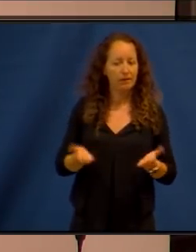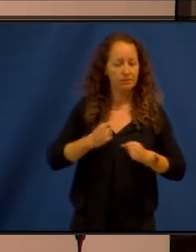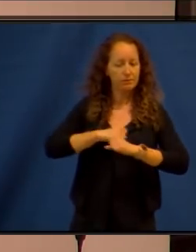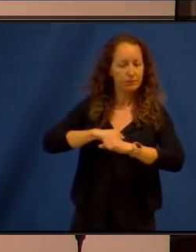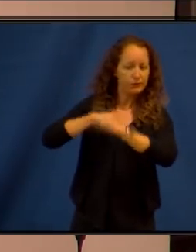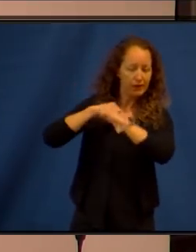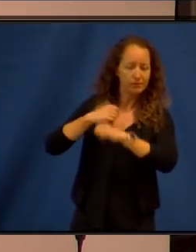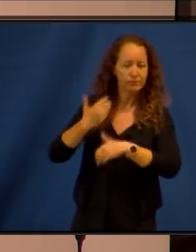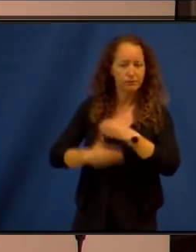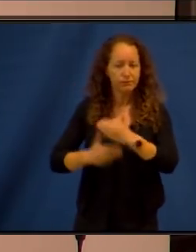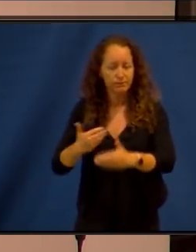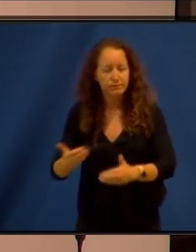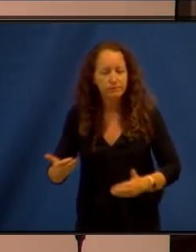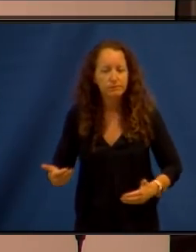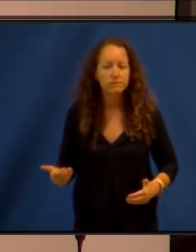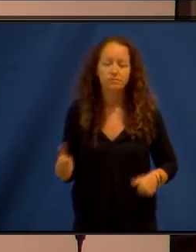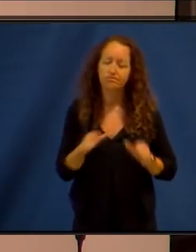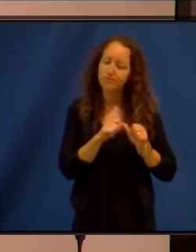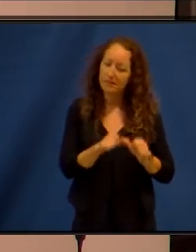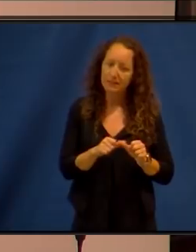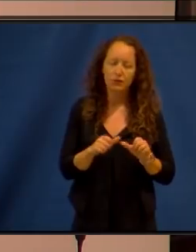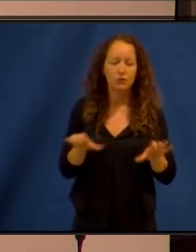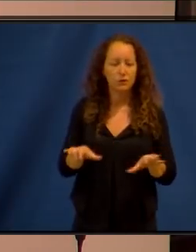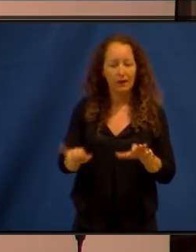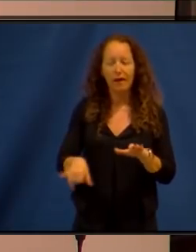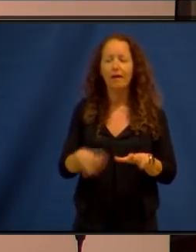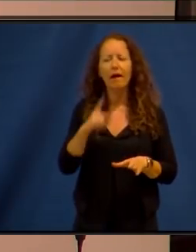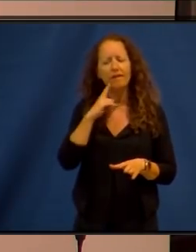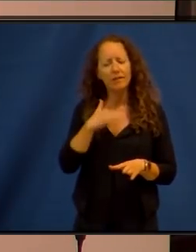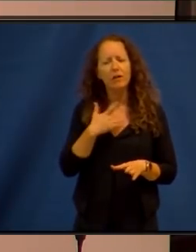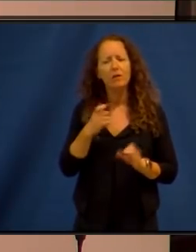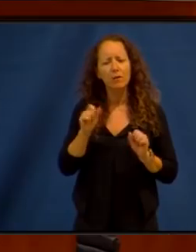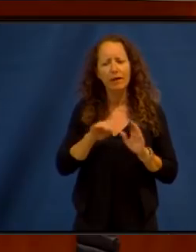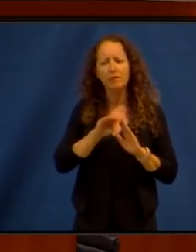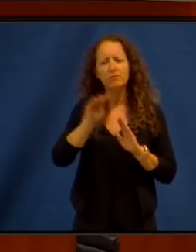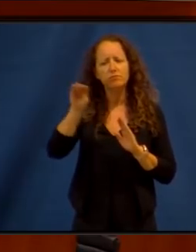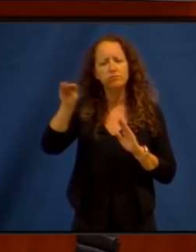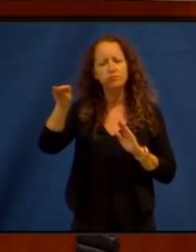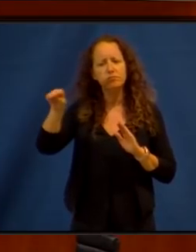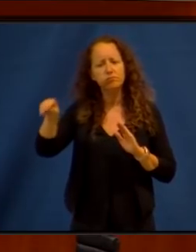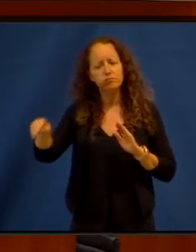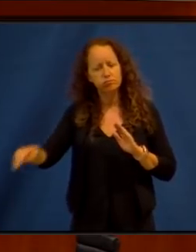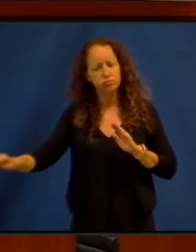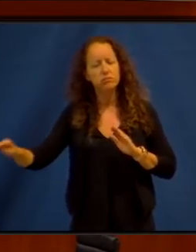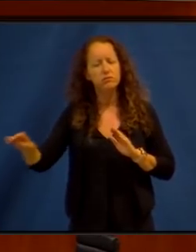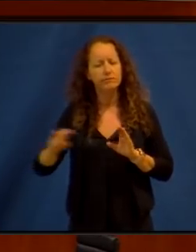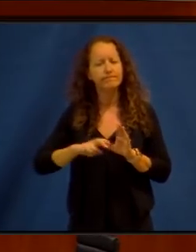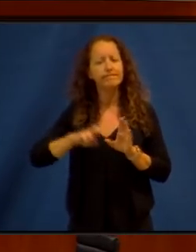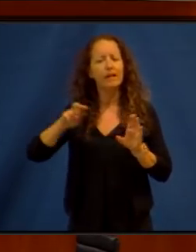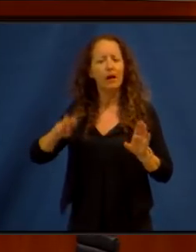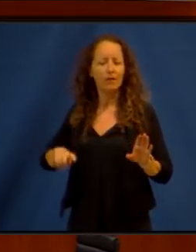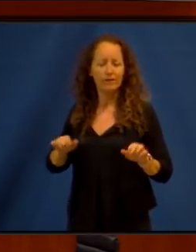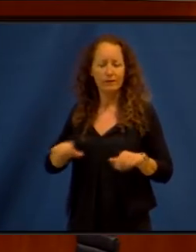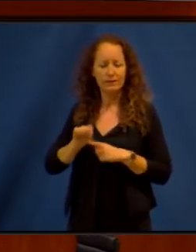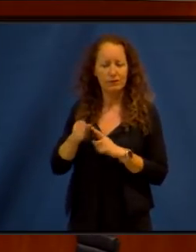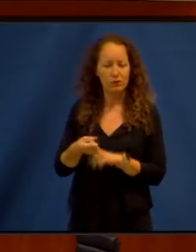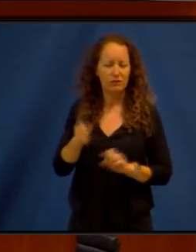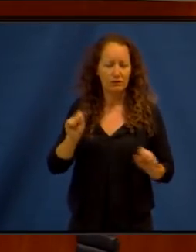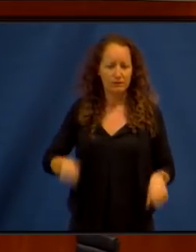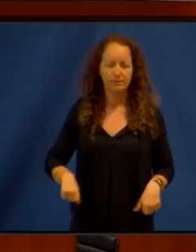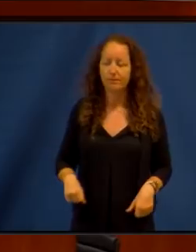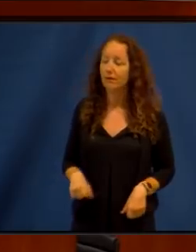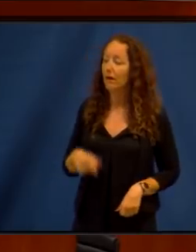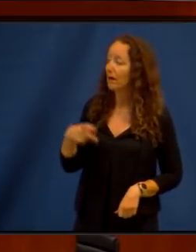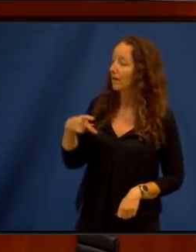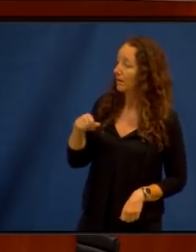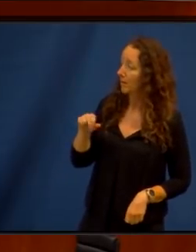that we can work our way out of this. All right, thank you. I know, Paul Lavoie, you had another question,